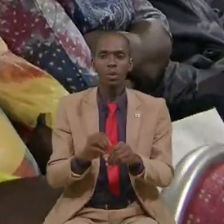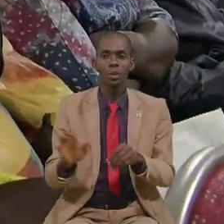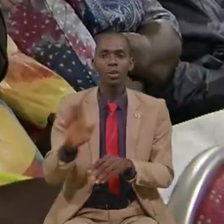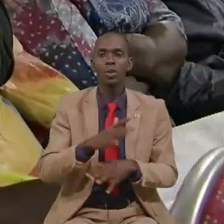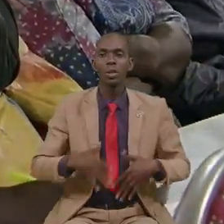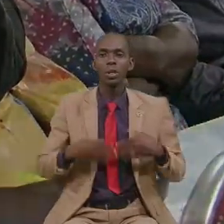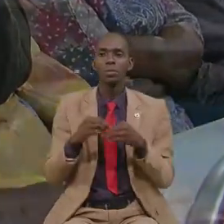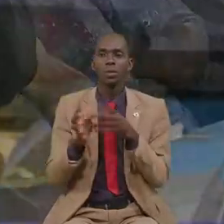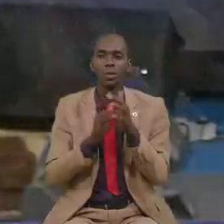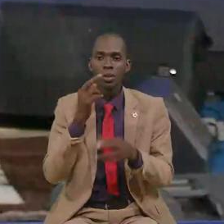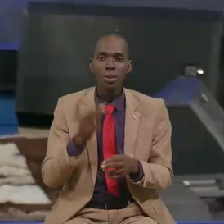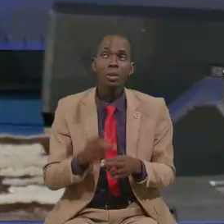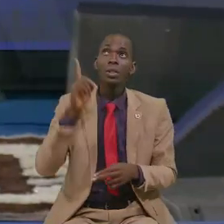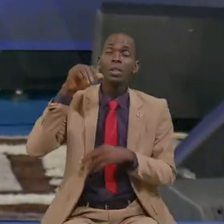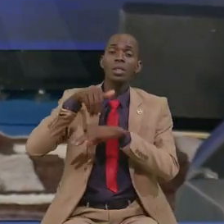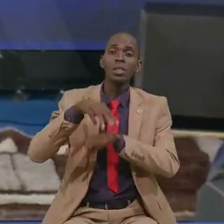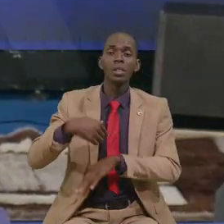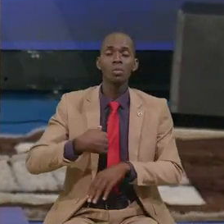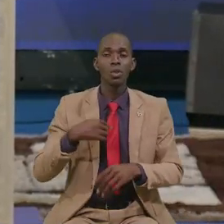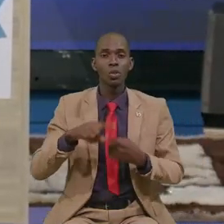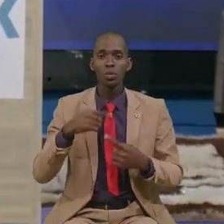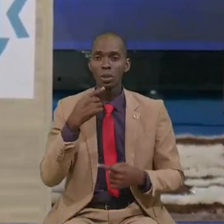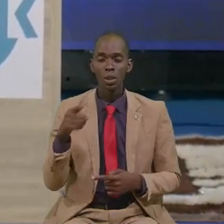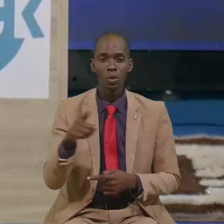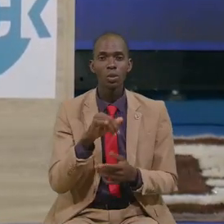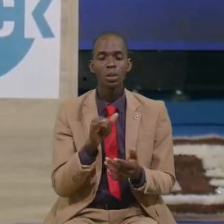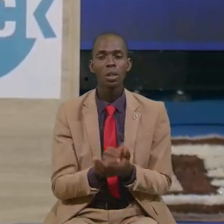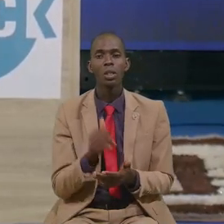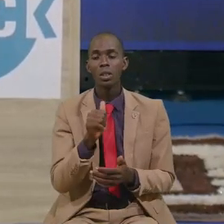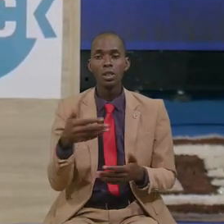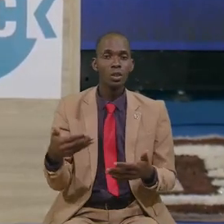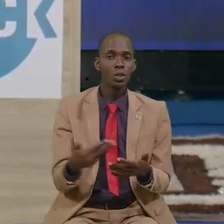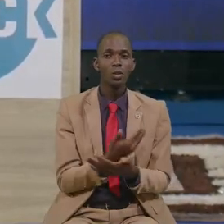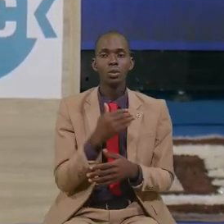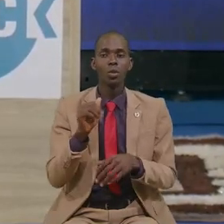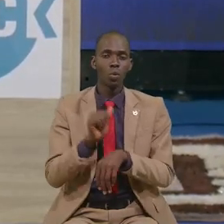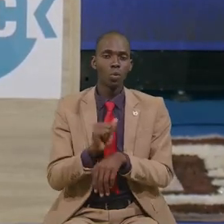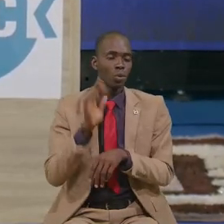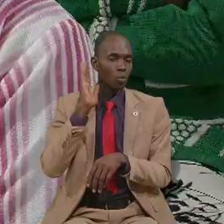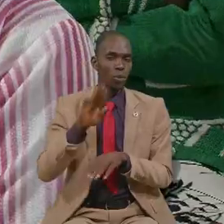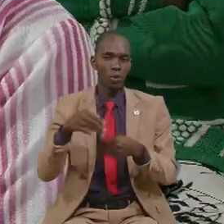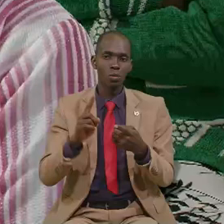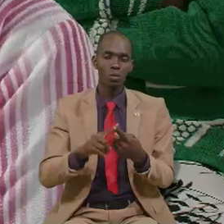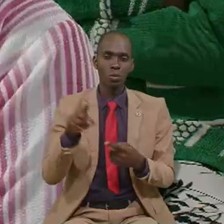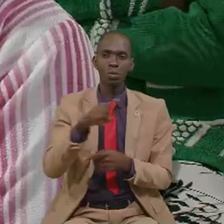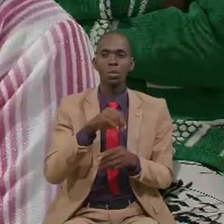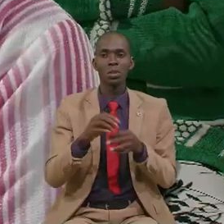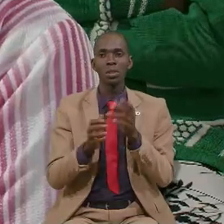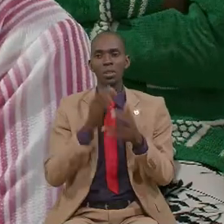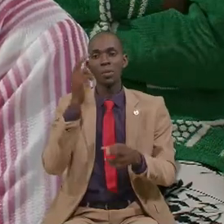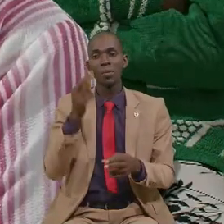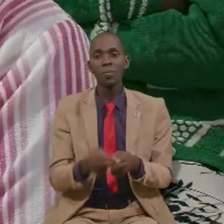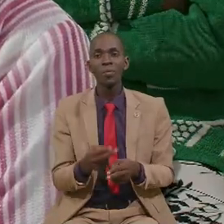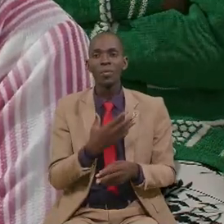to tell you that a recommissioning will be in your life in Jesus' name. And I will